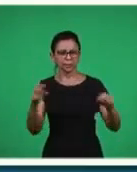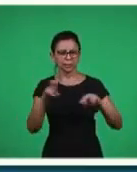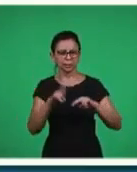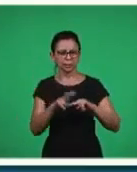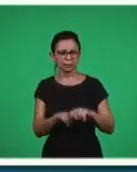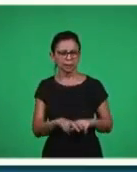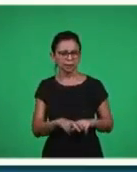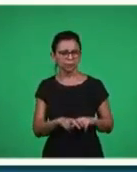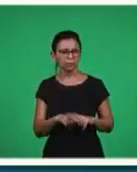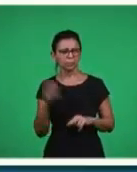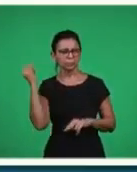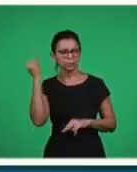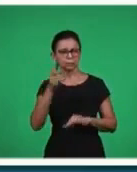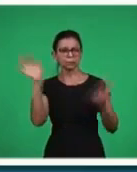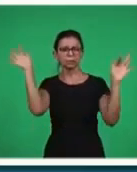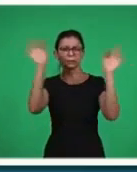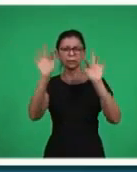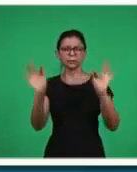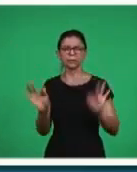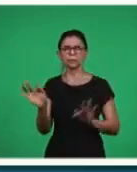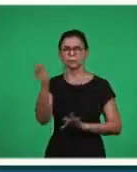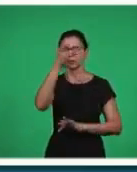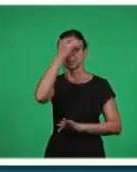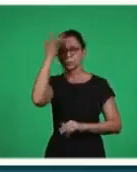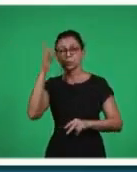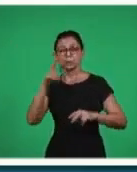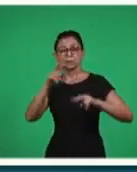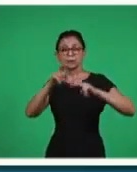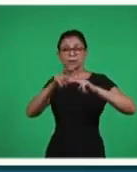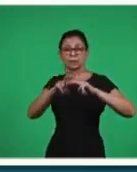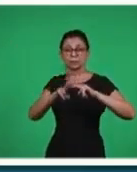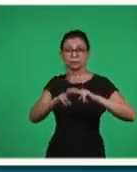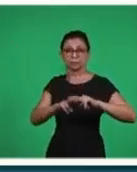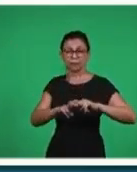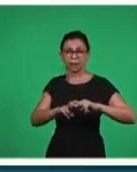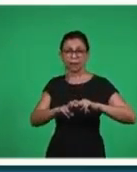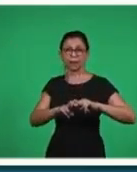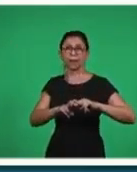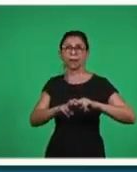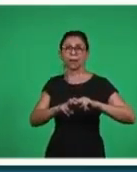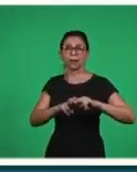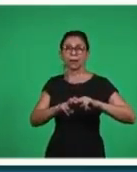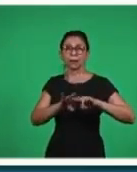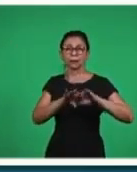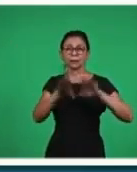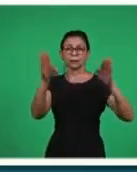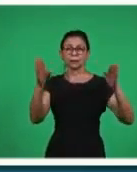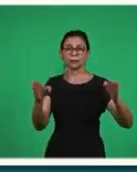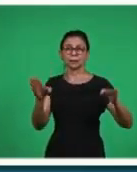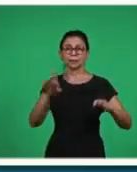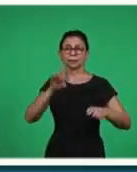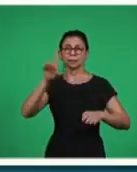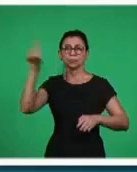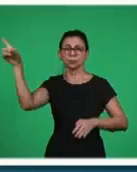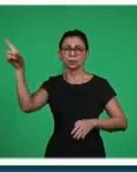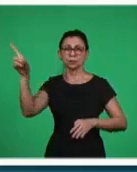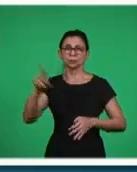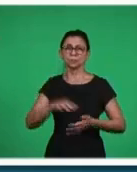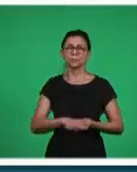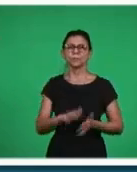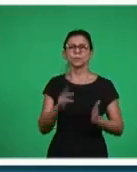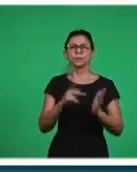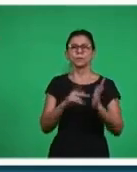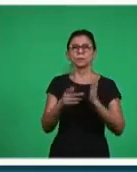these things, he said to him, blessed is who shall eat bread in the kingdom of God. Then he said to him, a certain